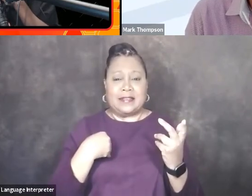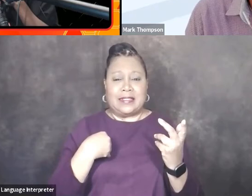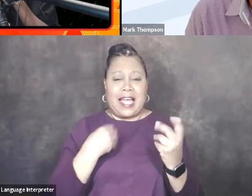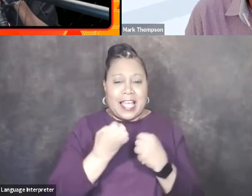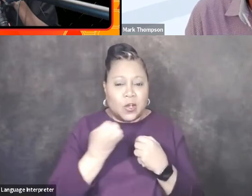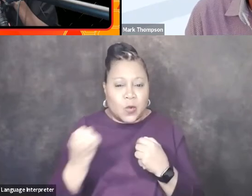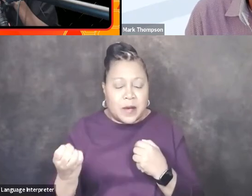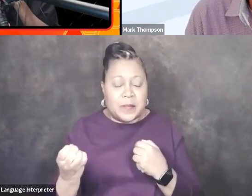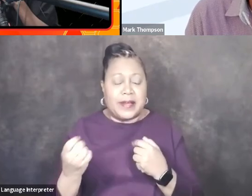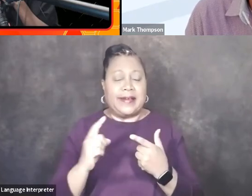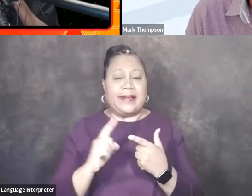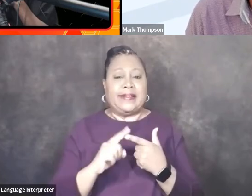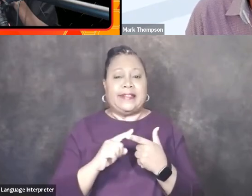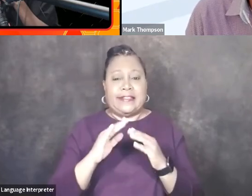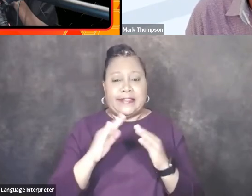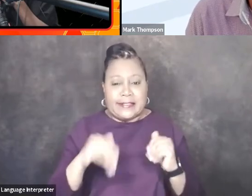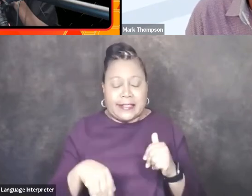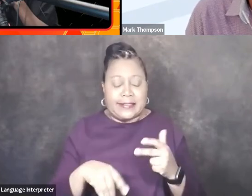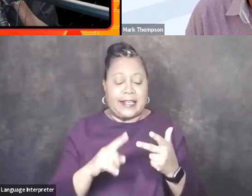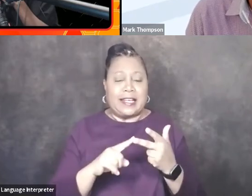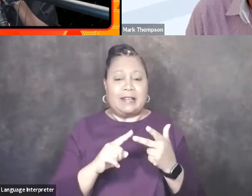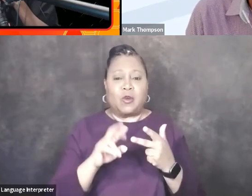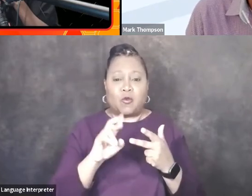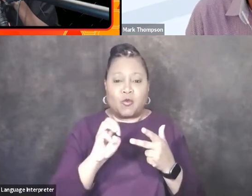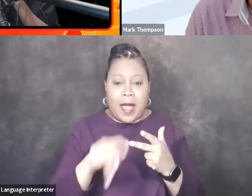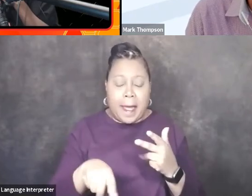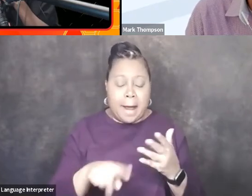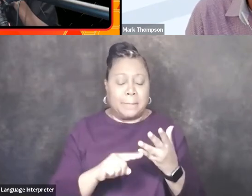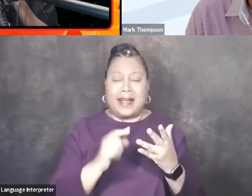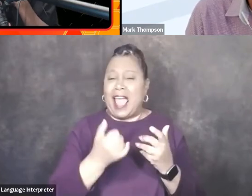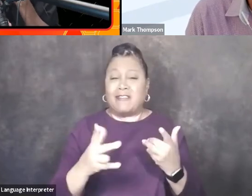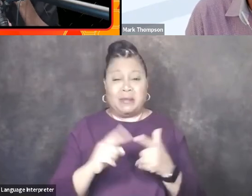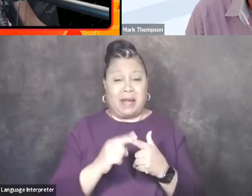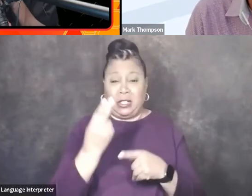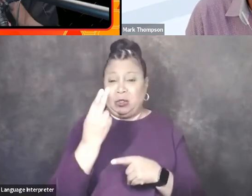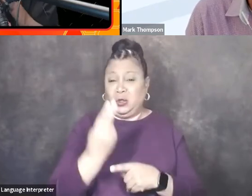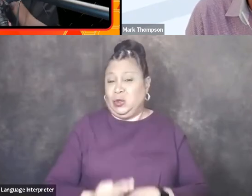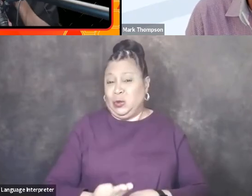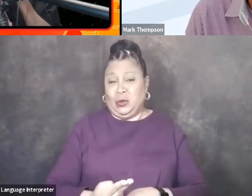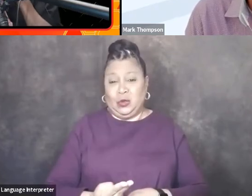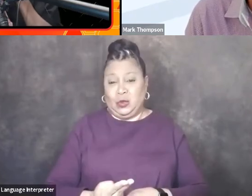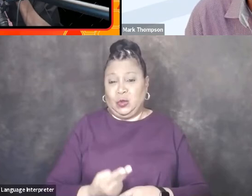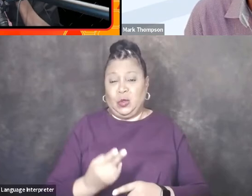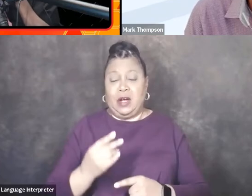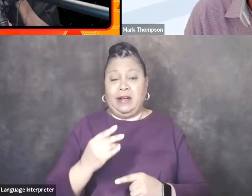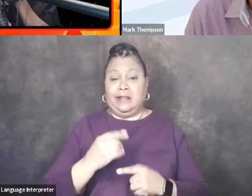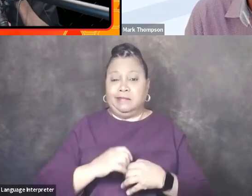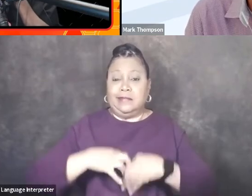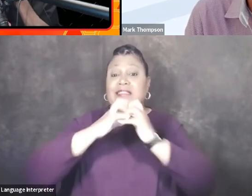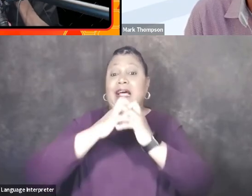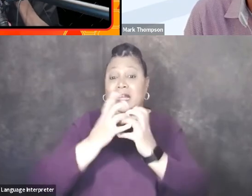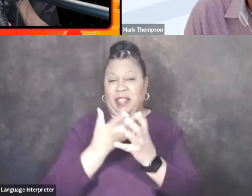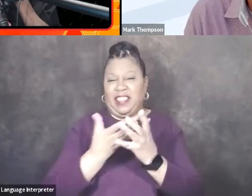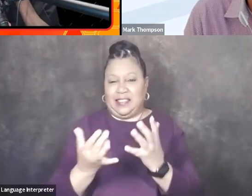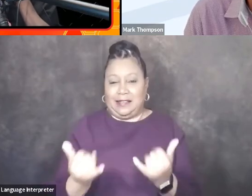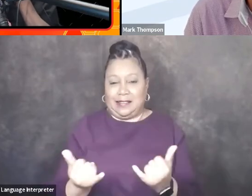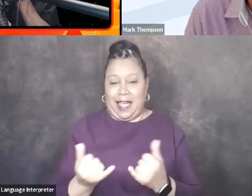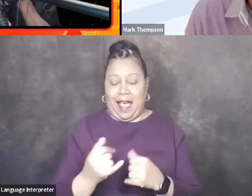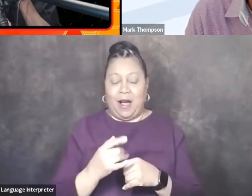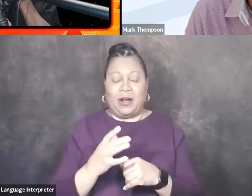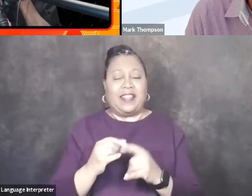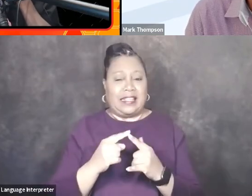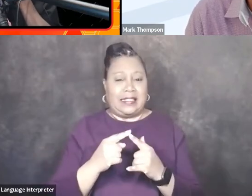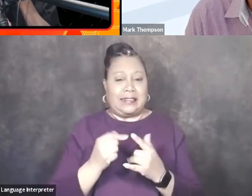equipment, systems, ramps. Everybody's used to constructing these things now,